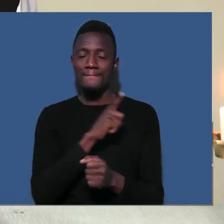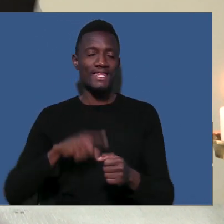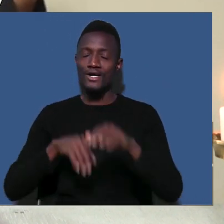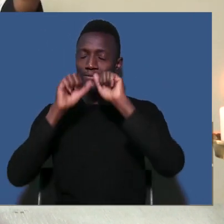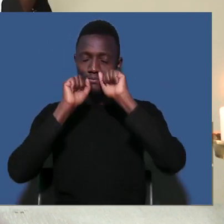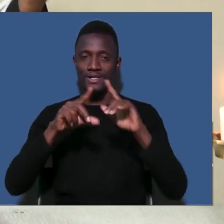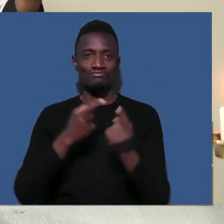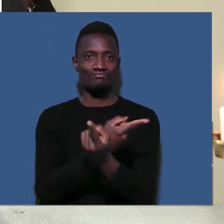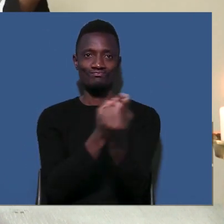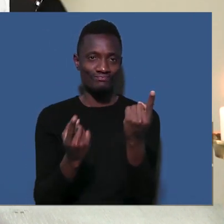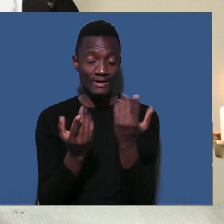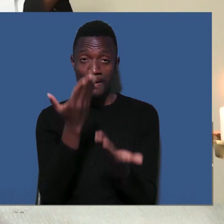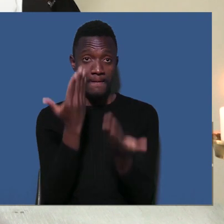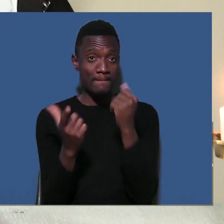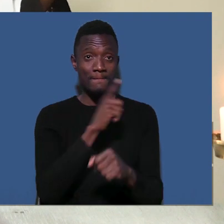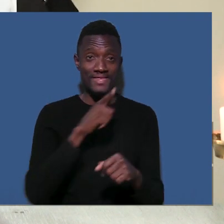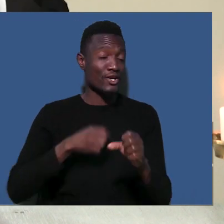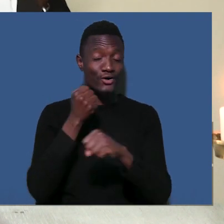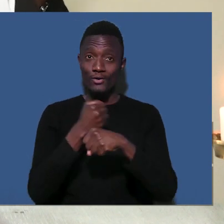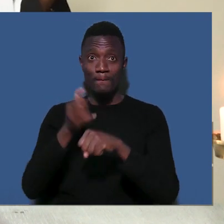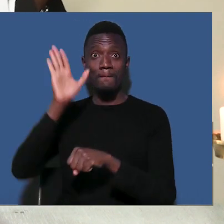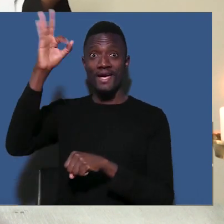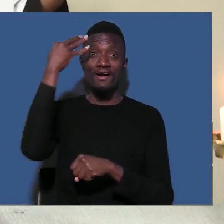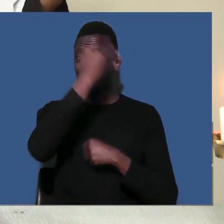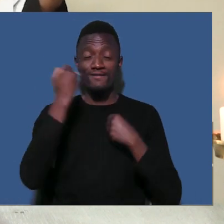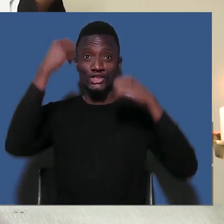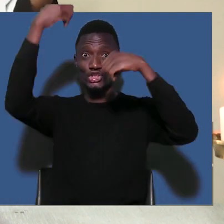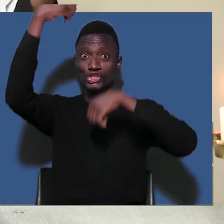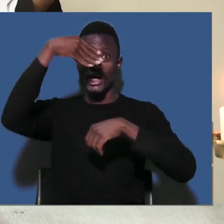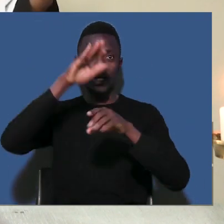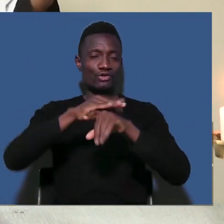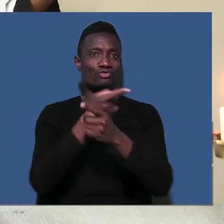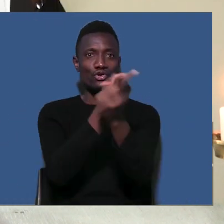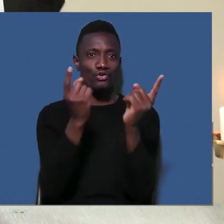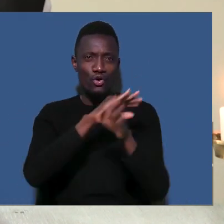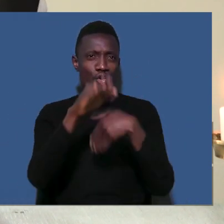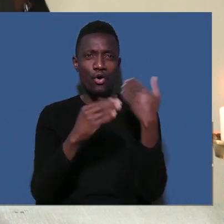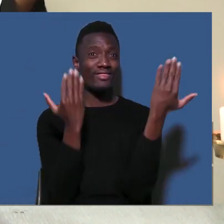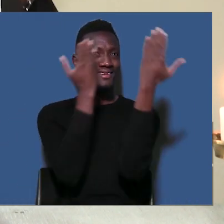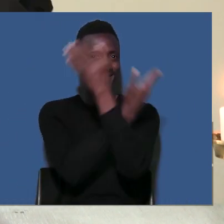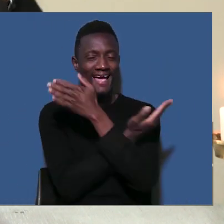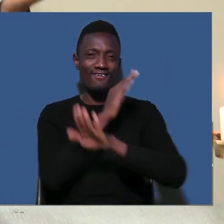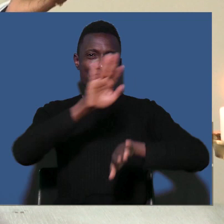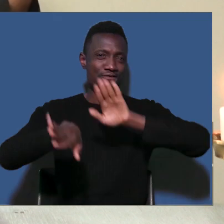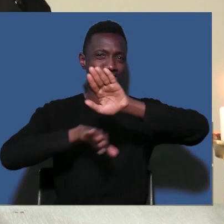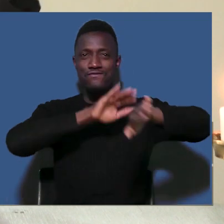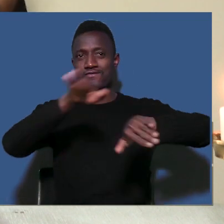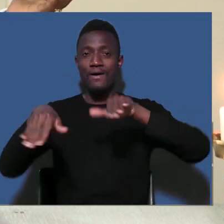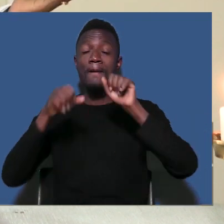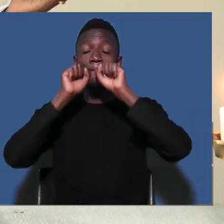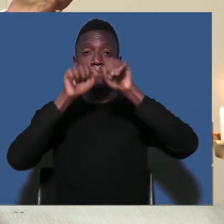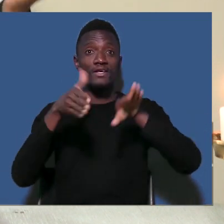Lord make his face to shine upon you and scatter every darkness from before your path. And the blessings of God,